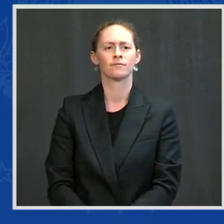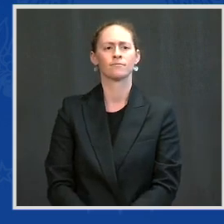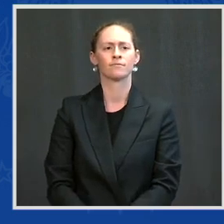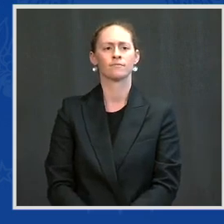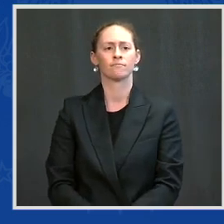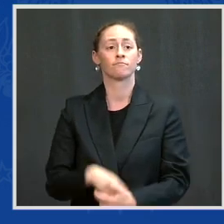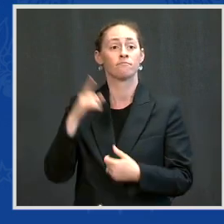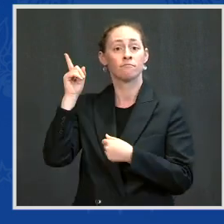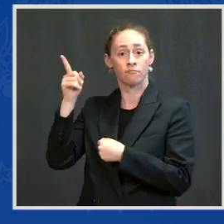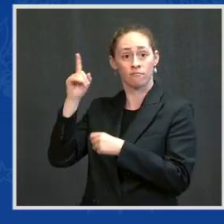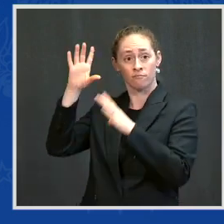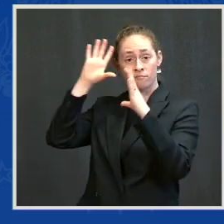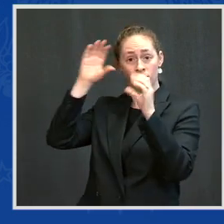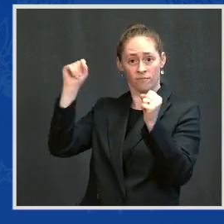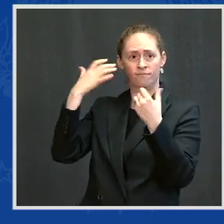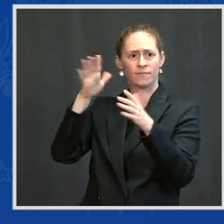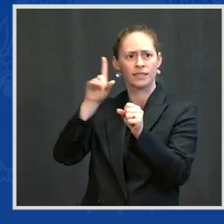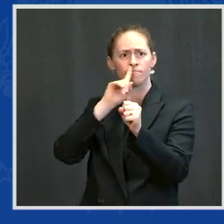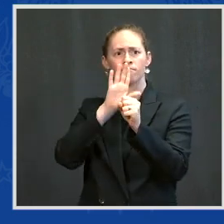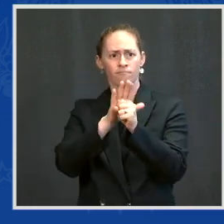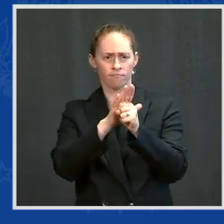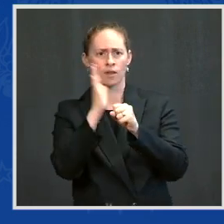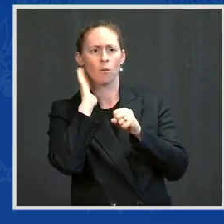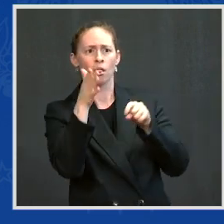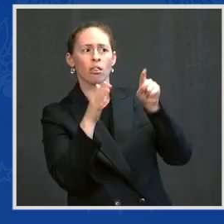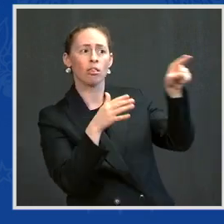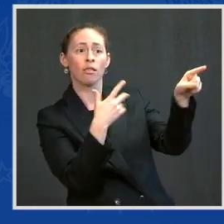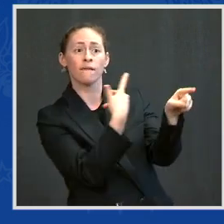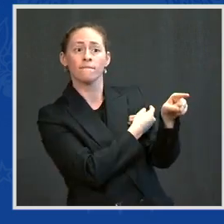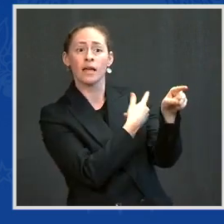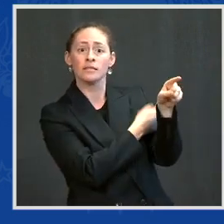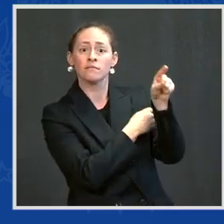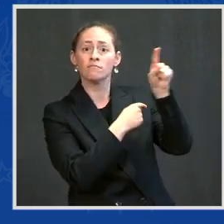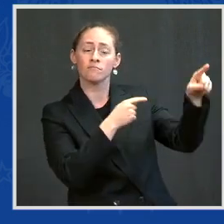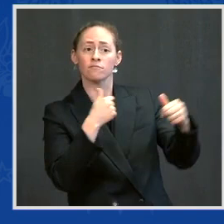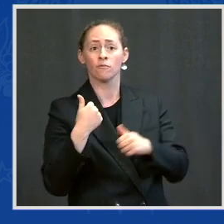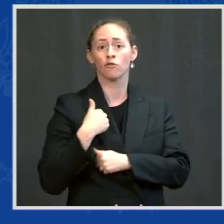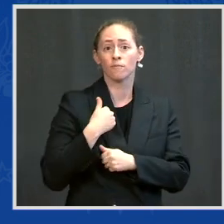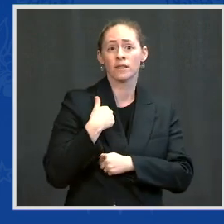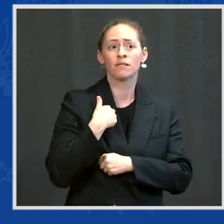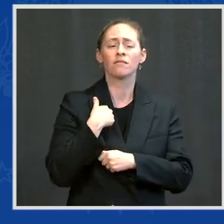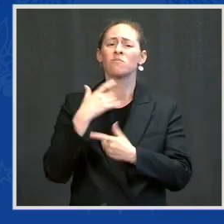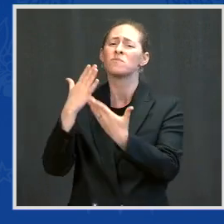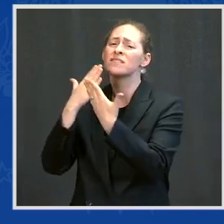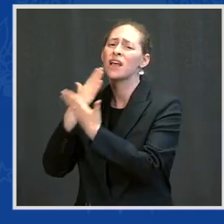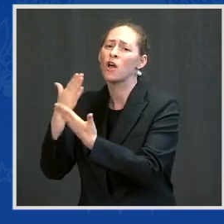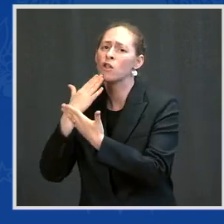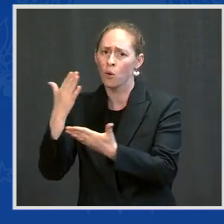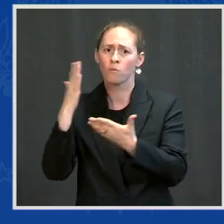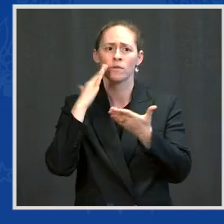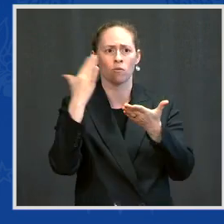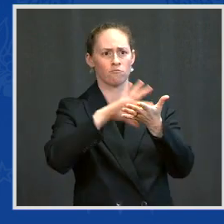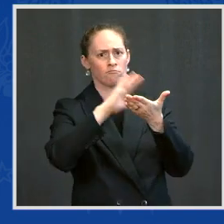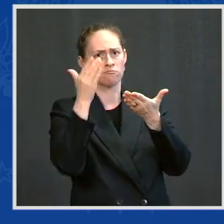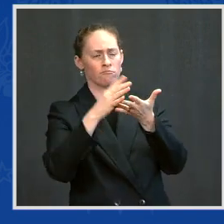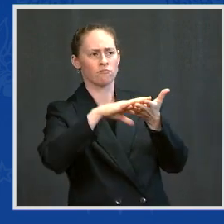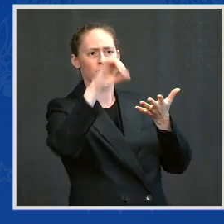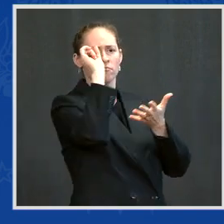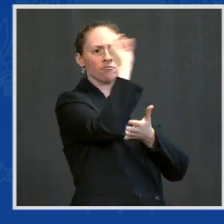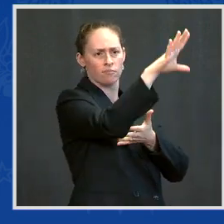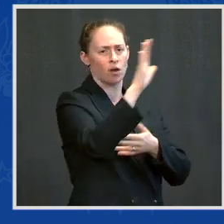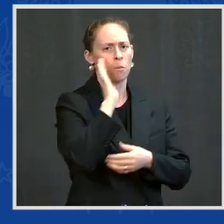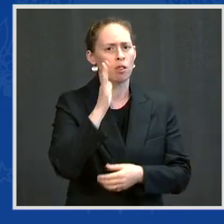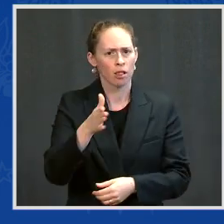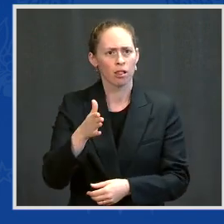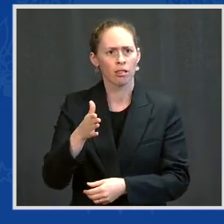Korean servicemen. I thank you, Mr. President. This announcement of the U.S., I believe, extends the ROK-US alliance to the field of